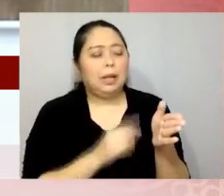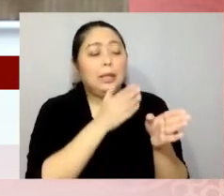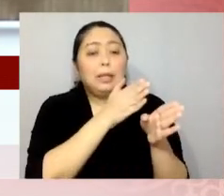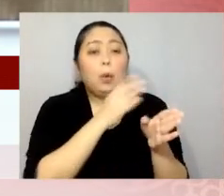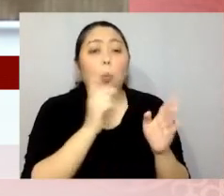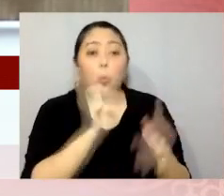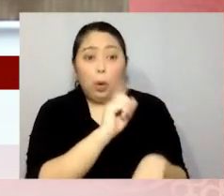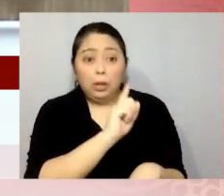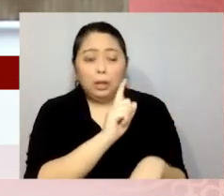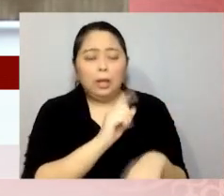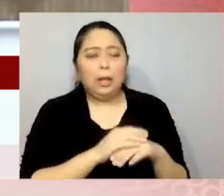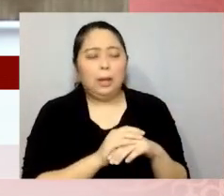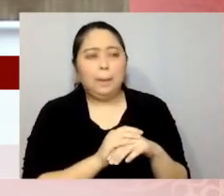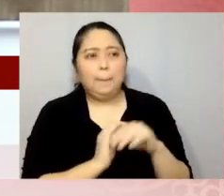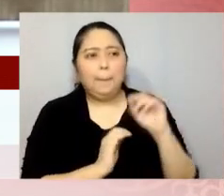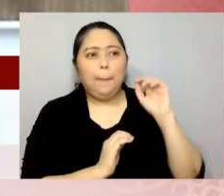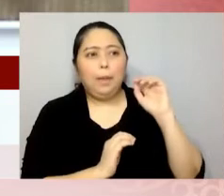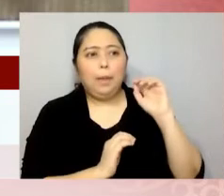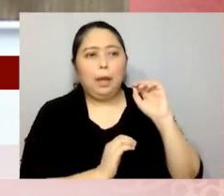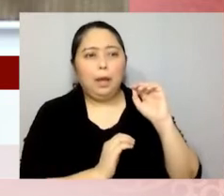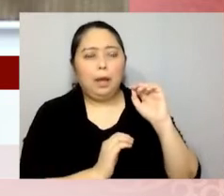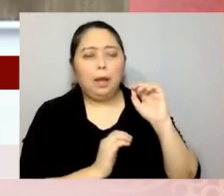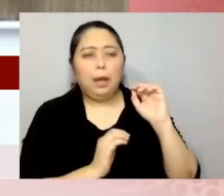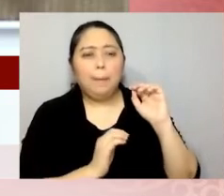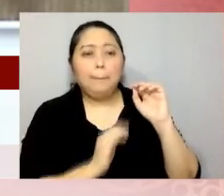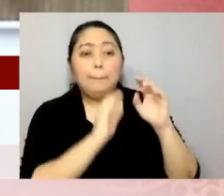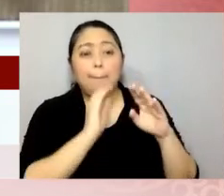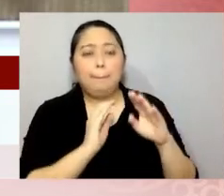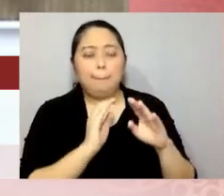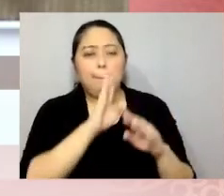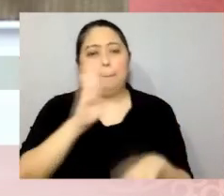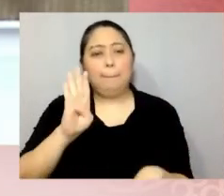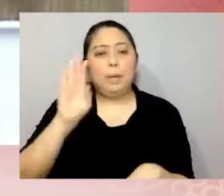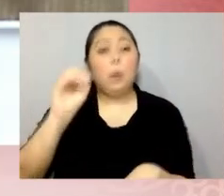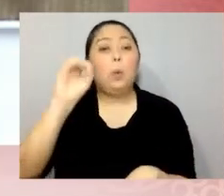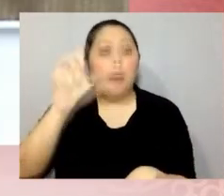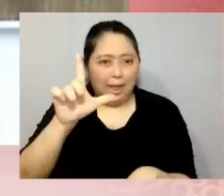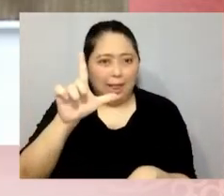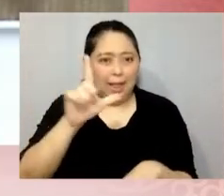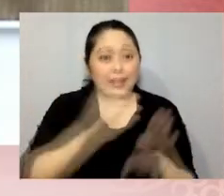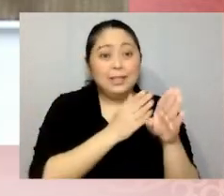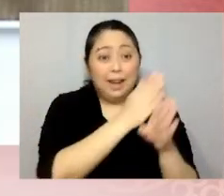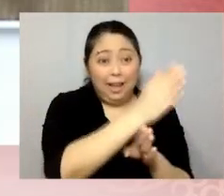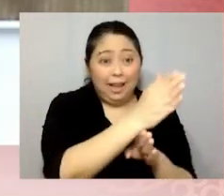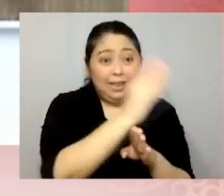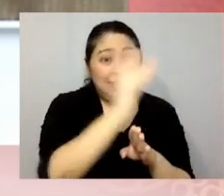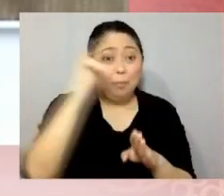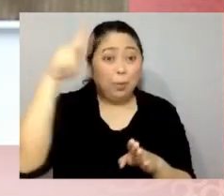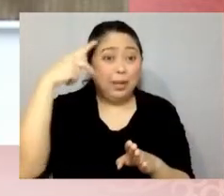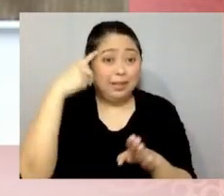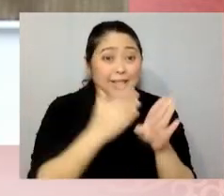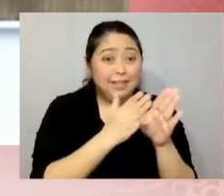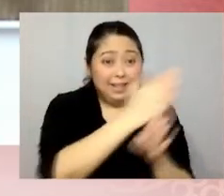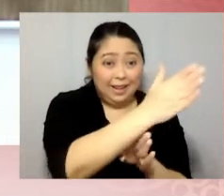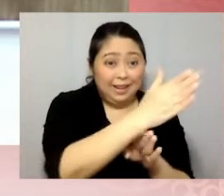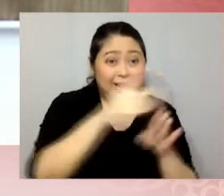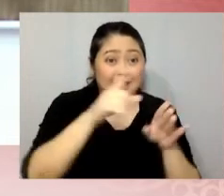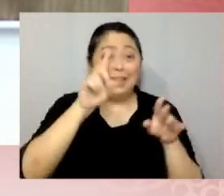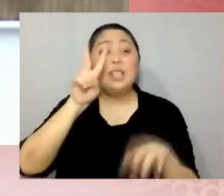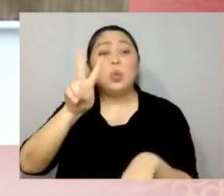the other track, which is the implementation of the provisions of the Bangsamoro Organic Law, because the two tracks,